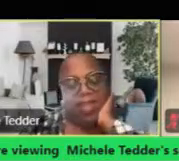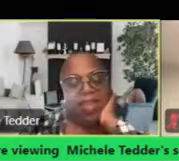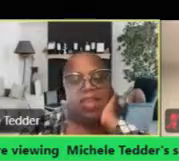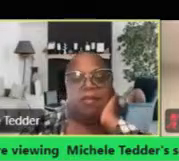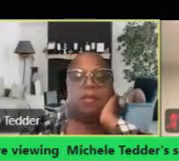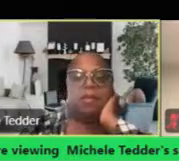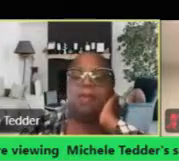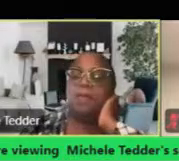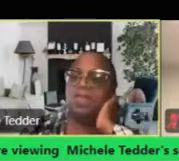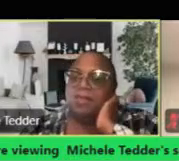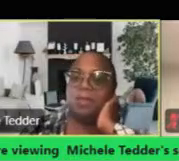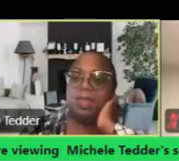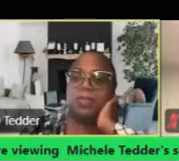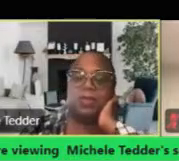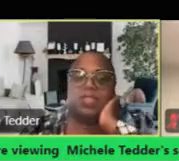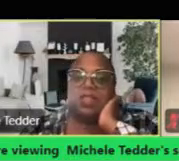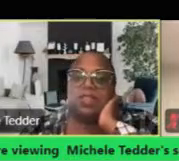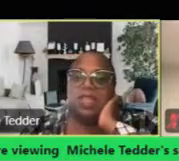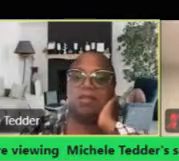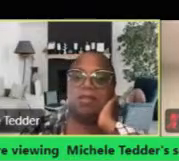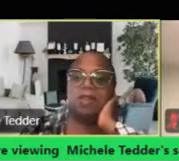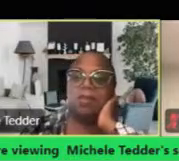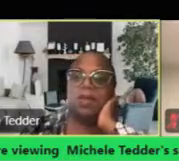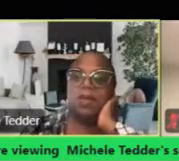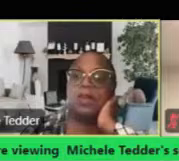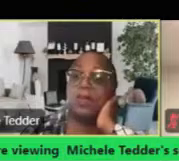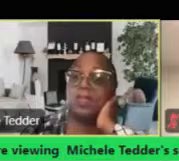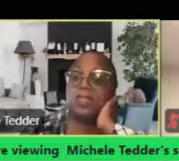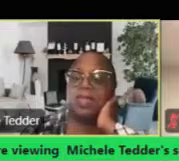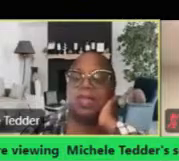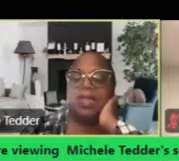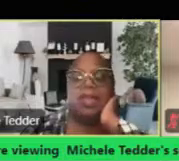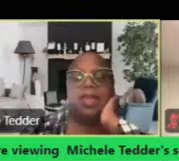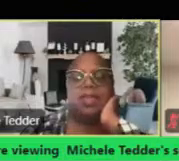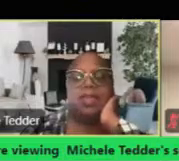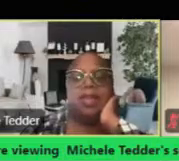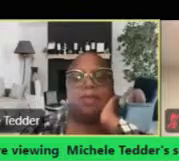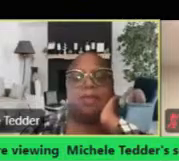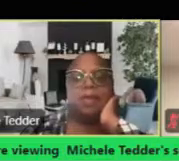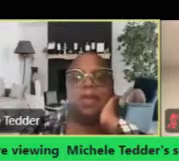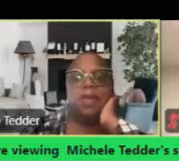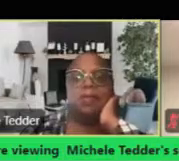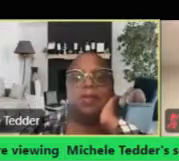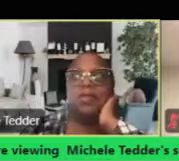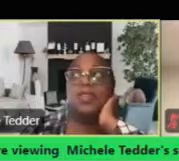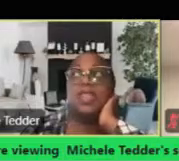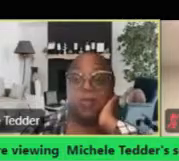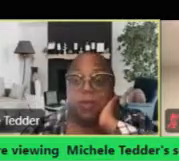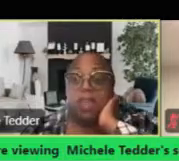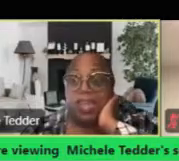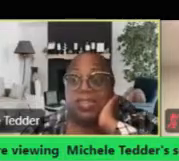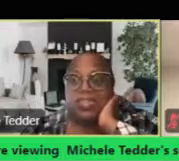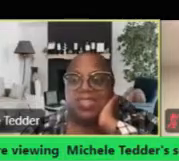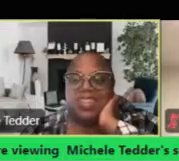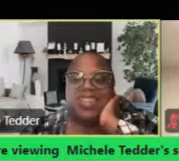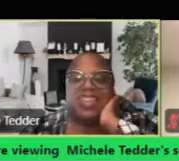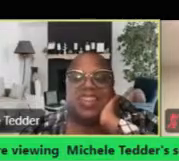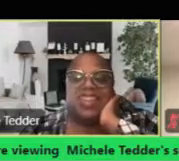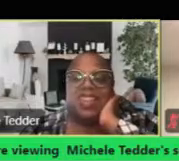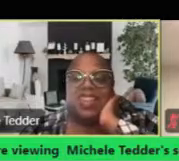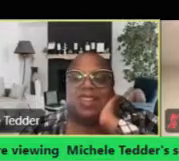background. I'm here. My name is Michelle Tedder, and I'm a nurse, and I wear several